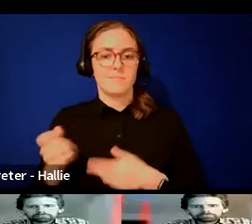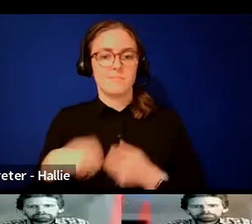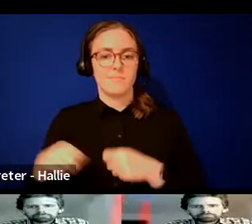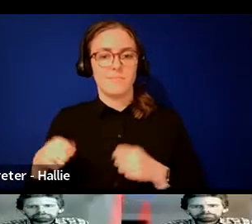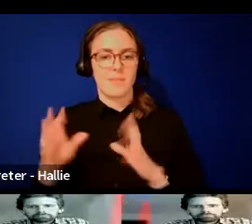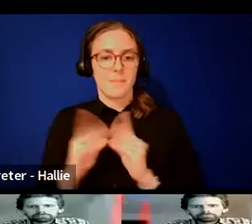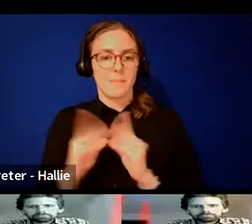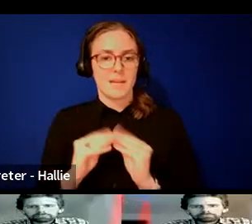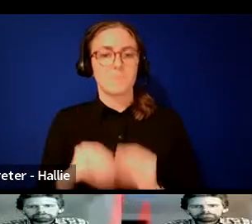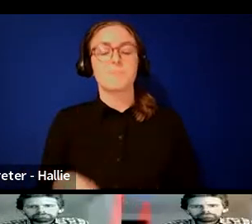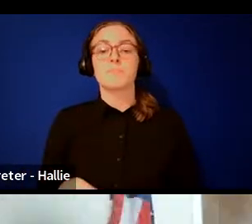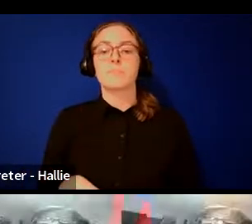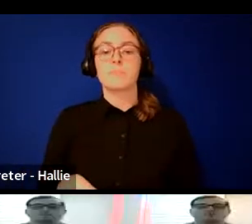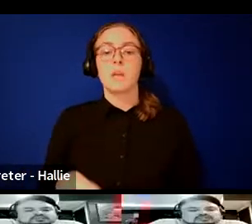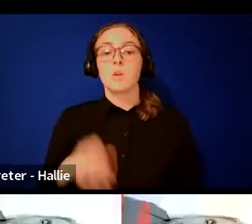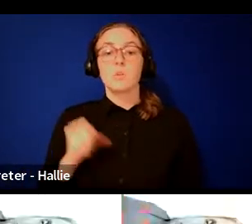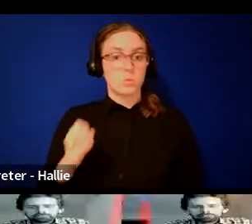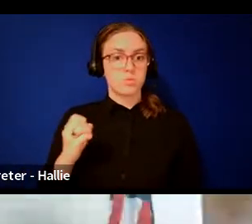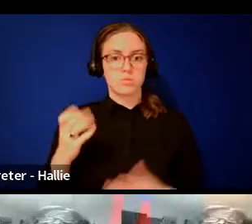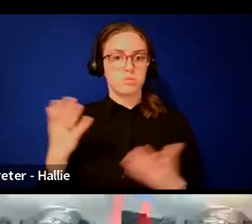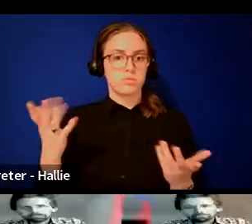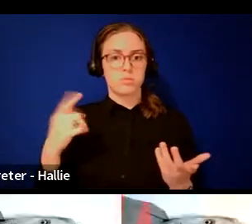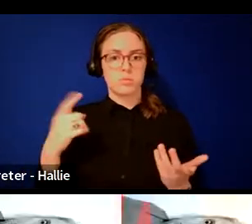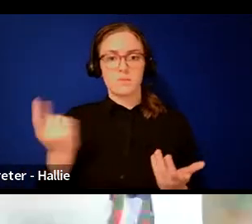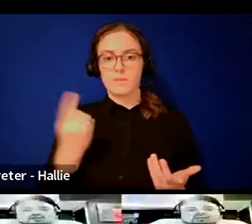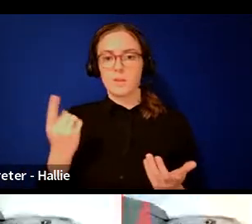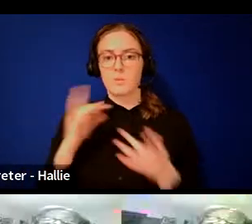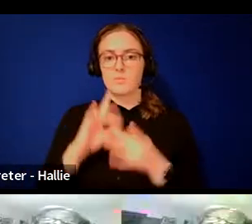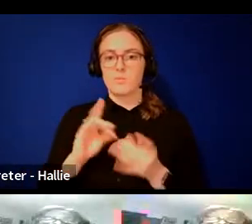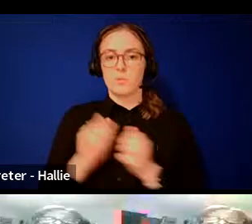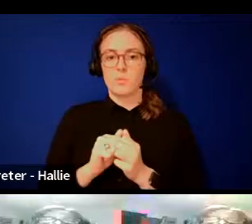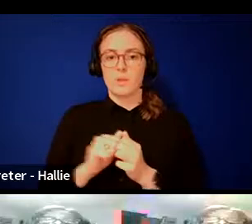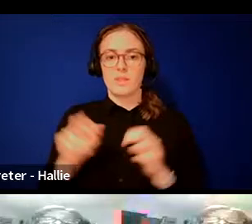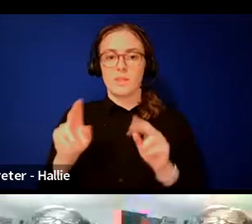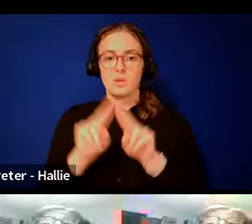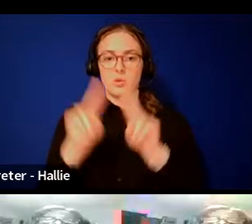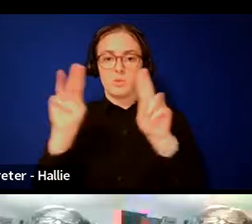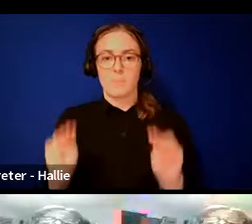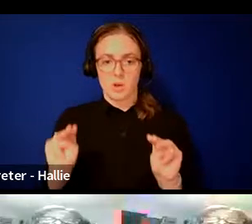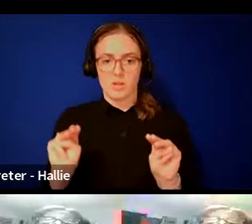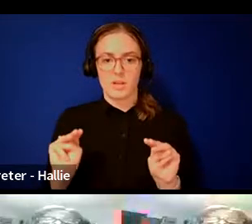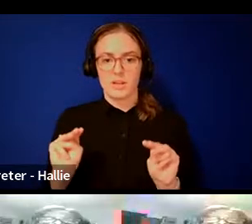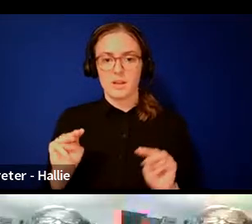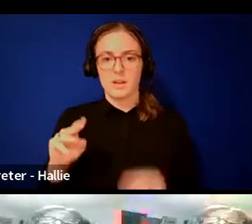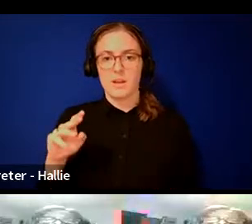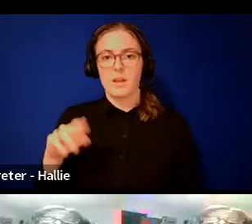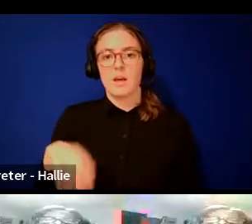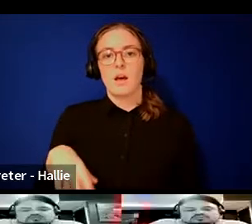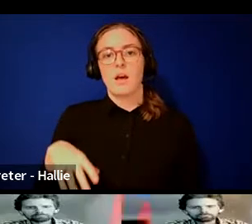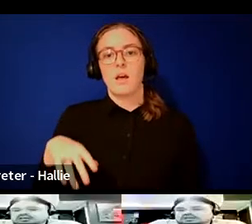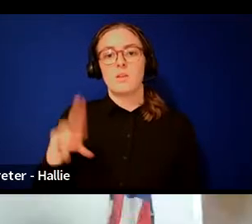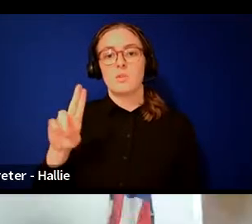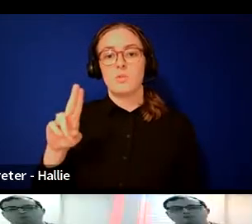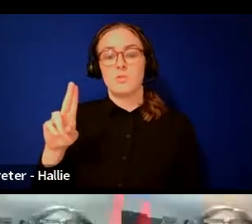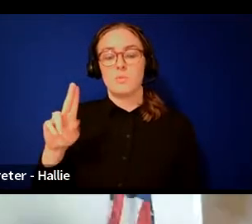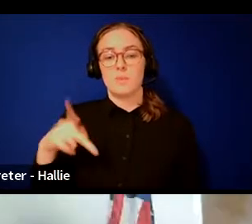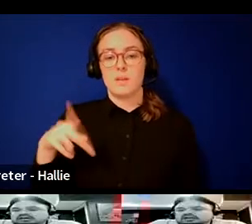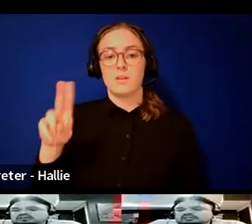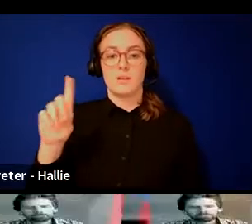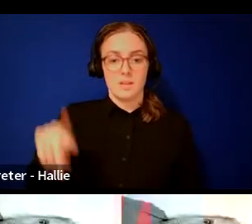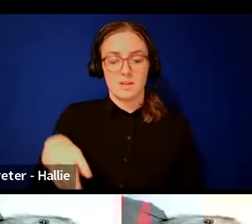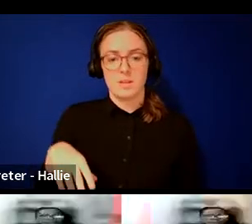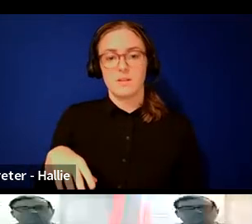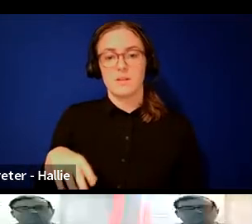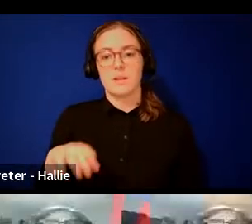Let's see, do we have anyone presenting on the Union Market parcel C2 UPUD? If